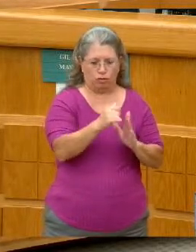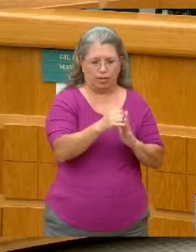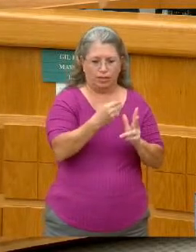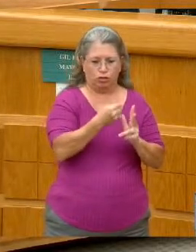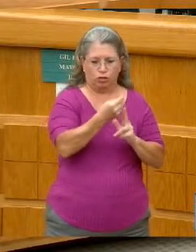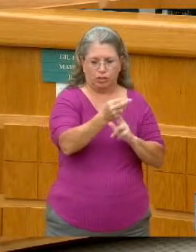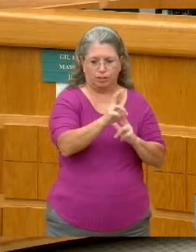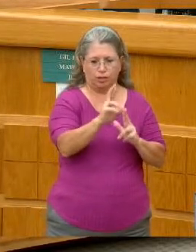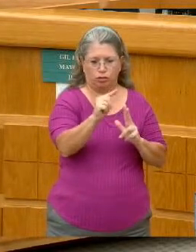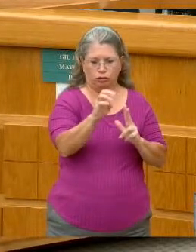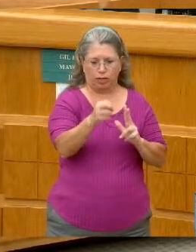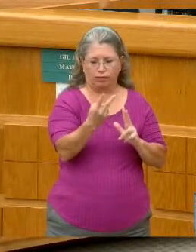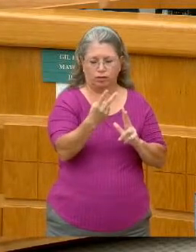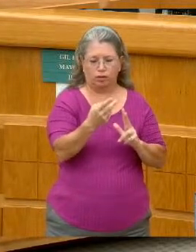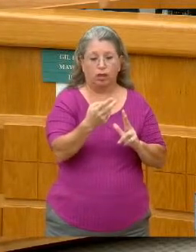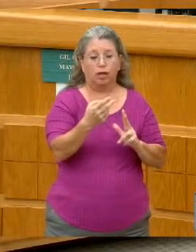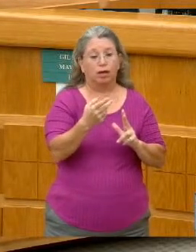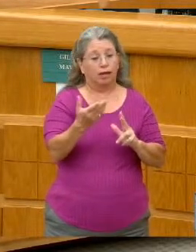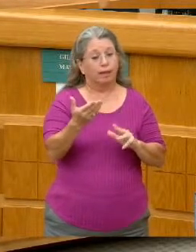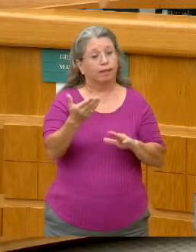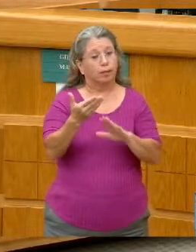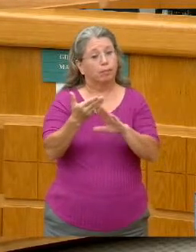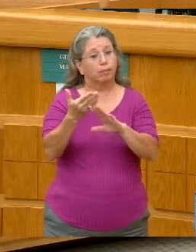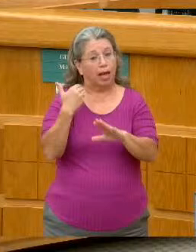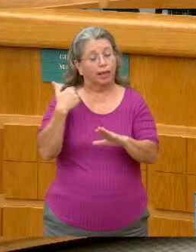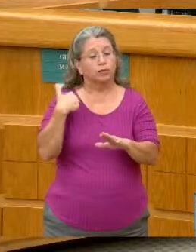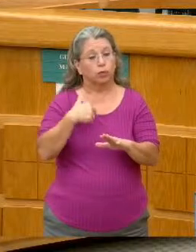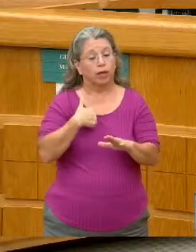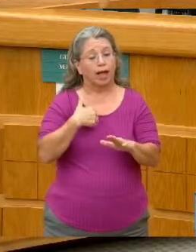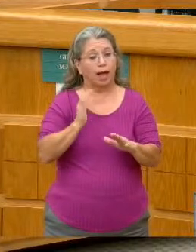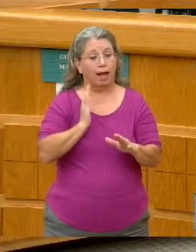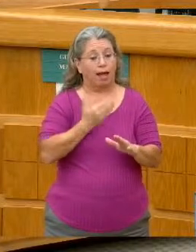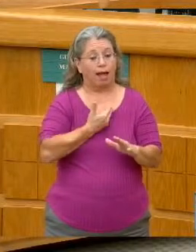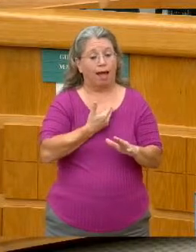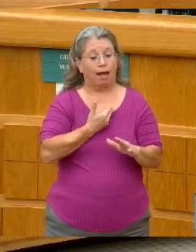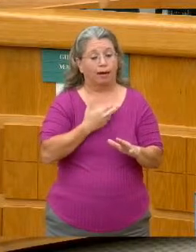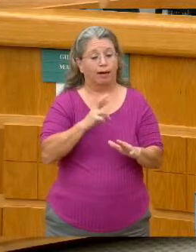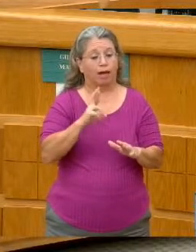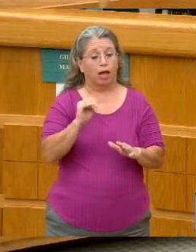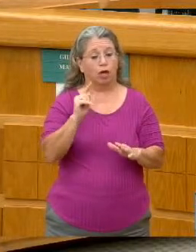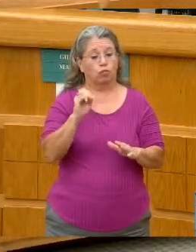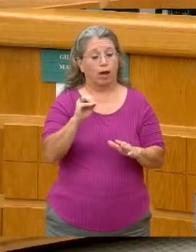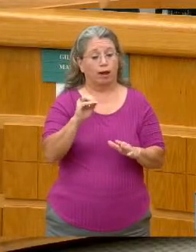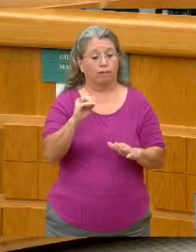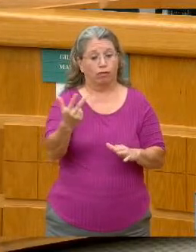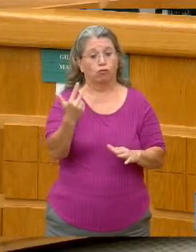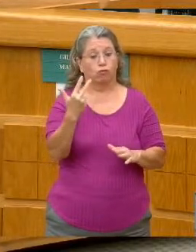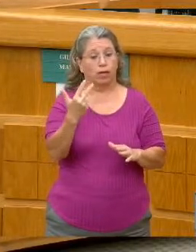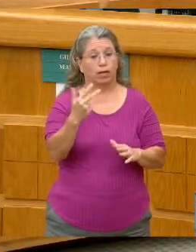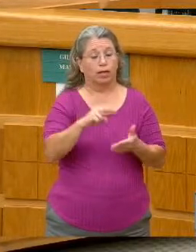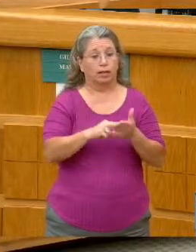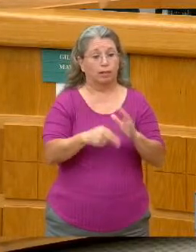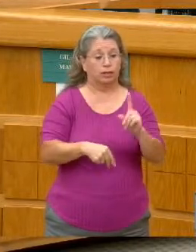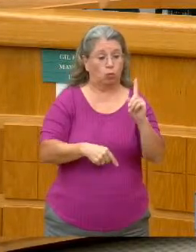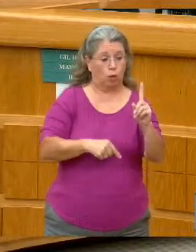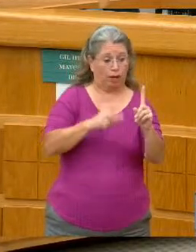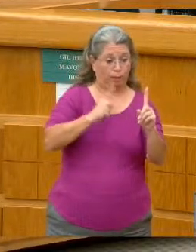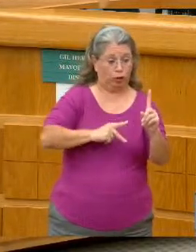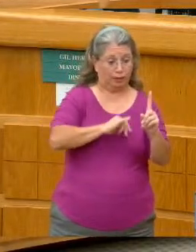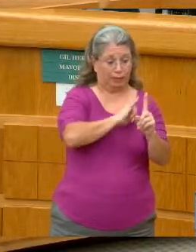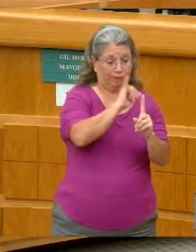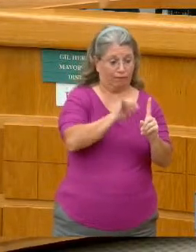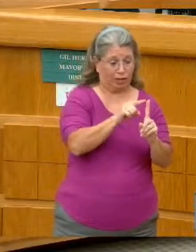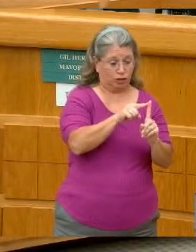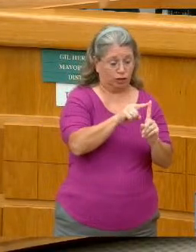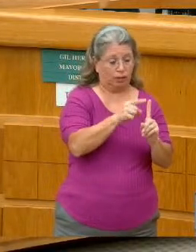the transmission rate went up to 3. So 3 people were getting infected for every 1 person, and that was a lot of people.